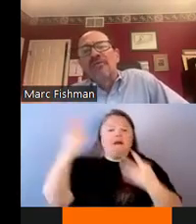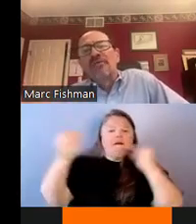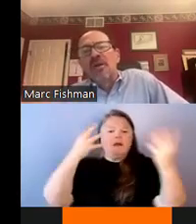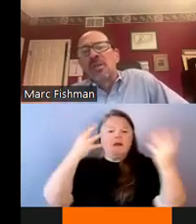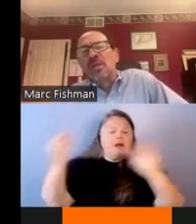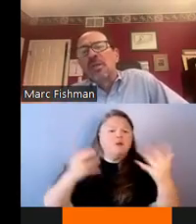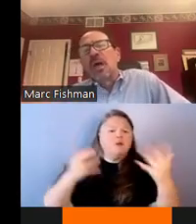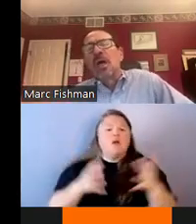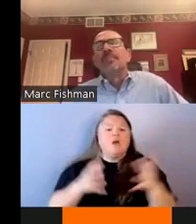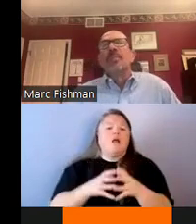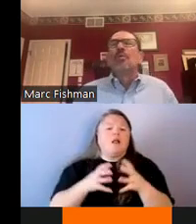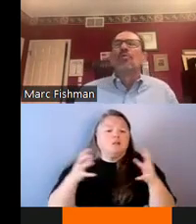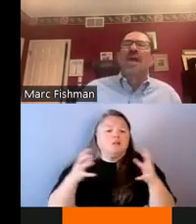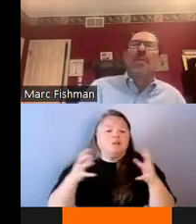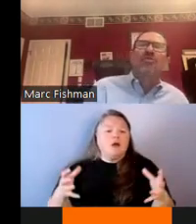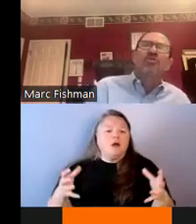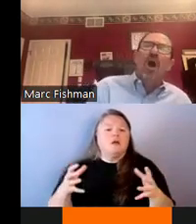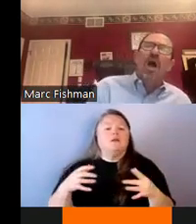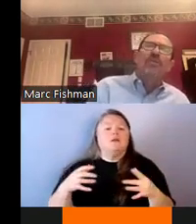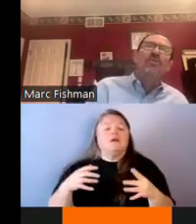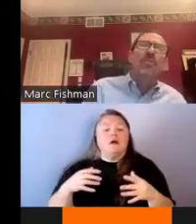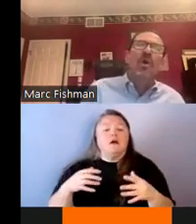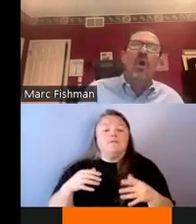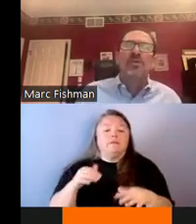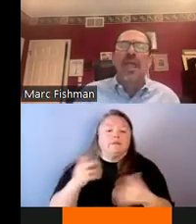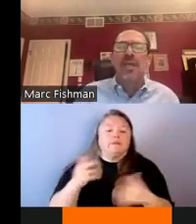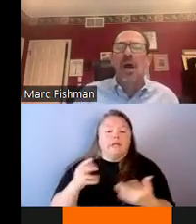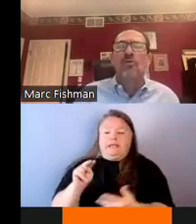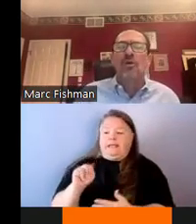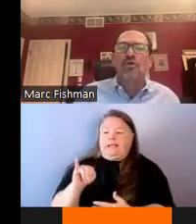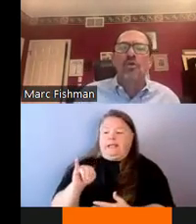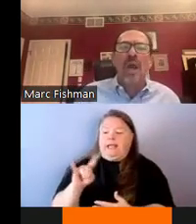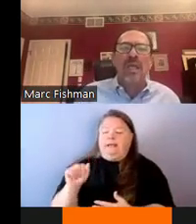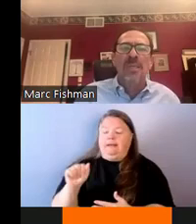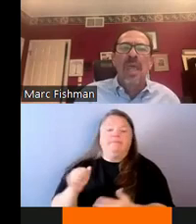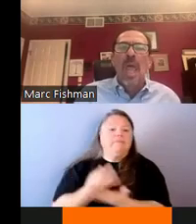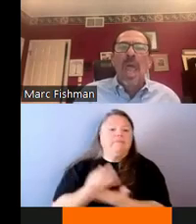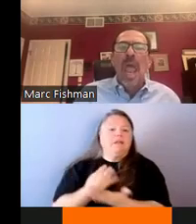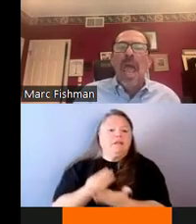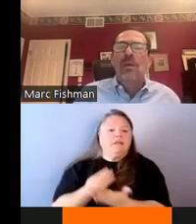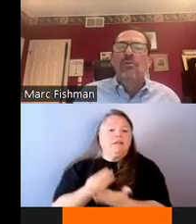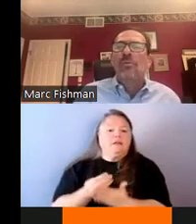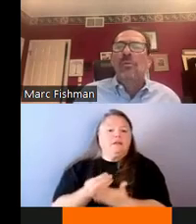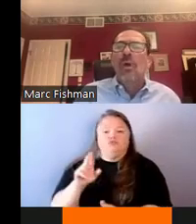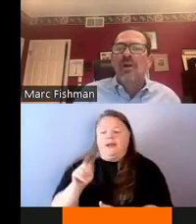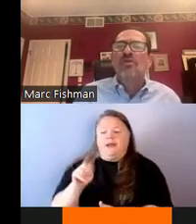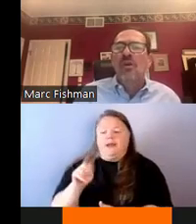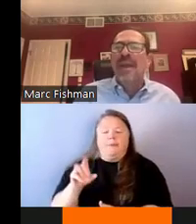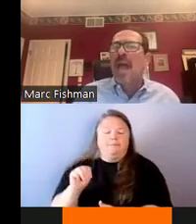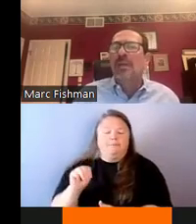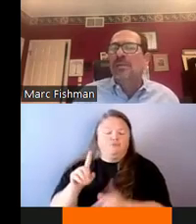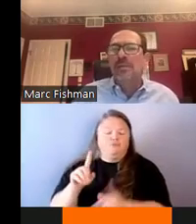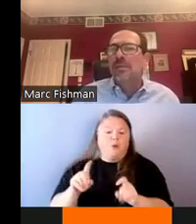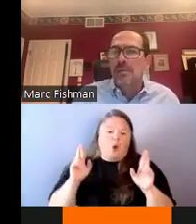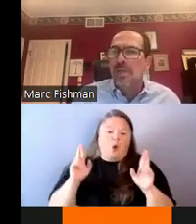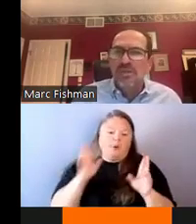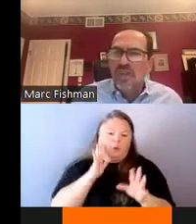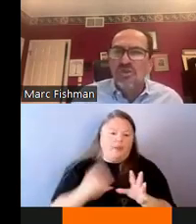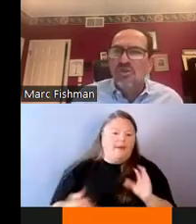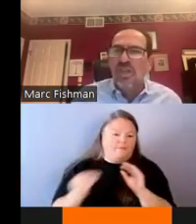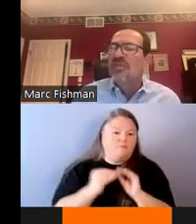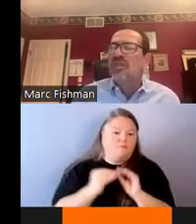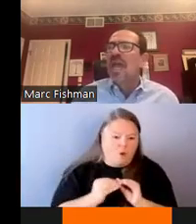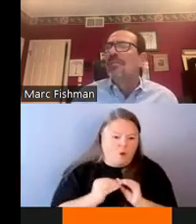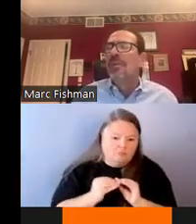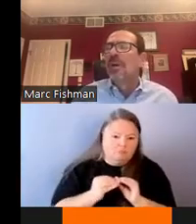larger NIDA-funded randomized trial. This time we hope to get 120. And our interim analysis